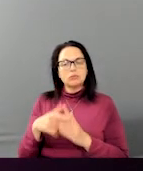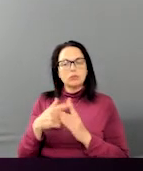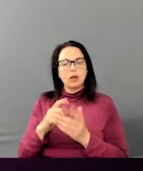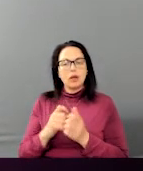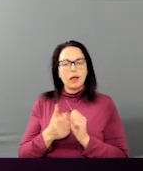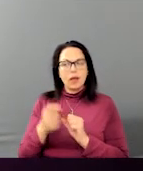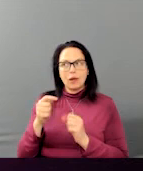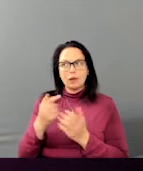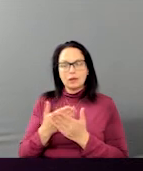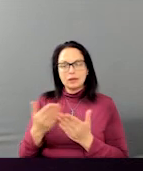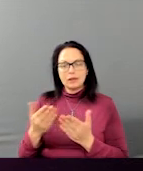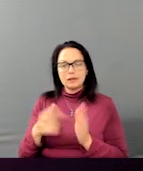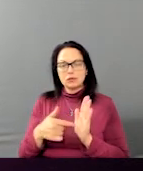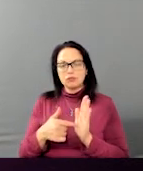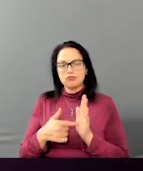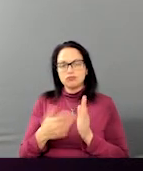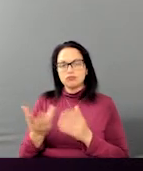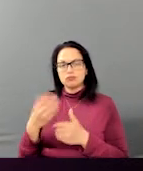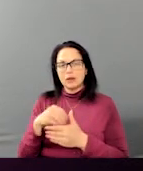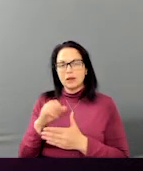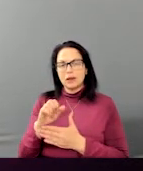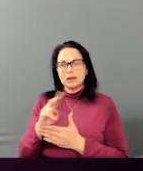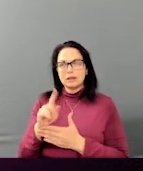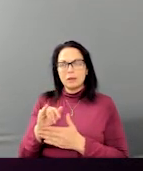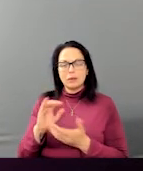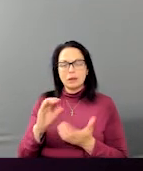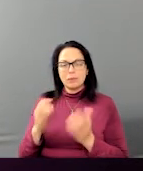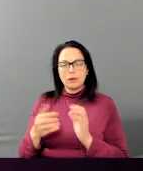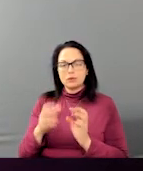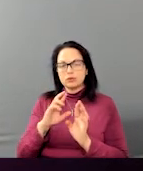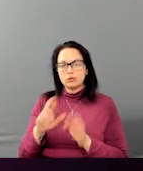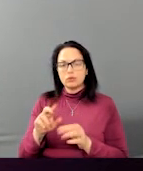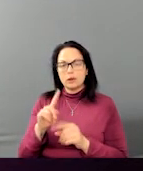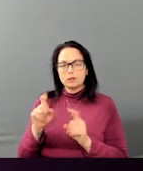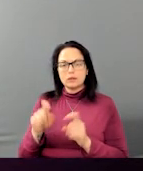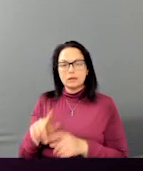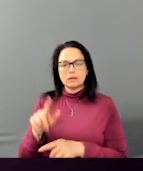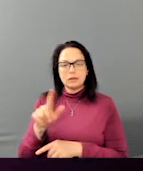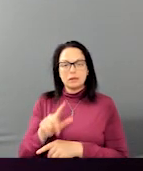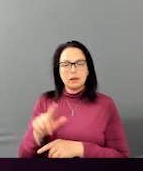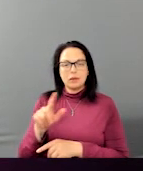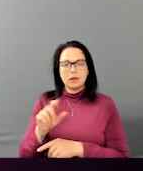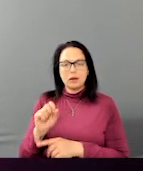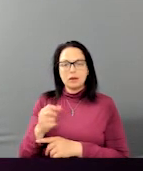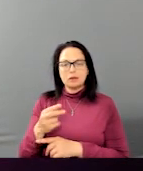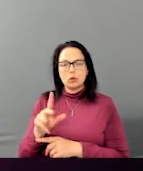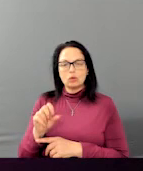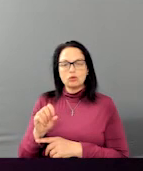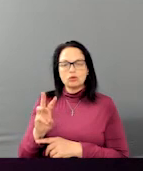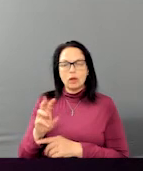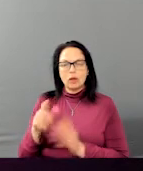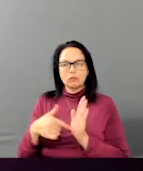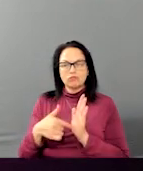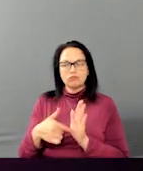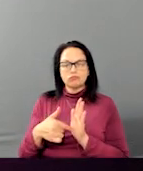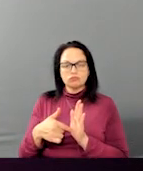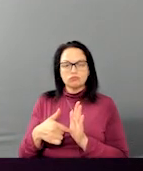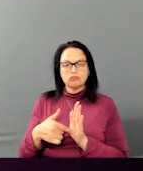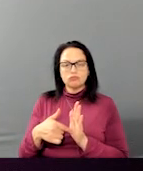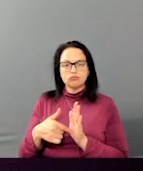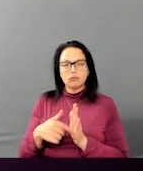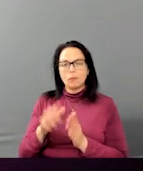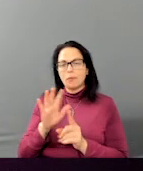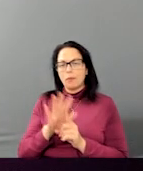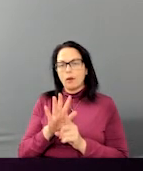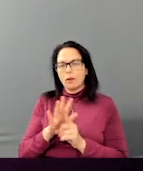are rendered in Enzyme versus React testing library. So shallow rendering is super